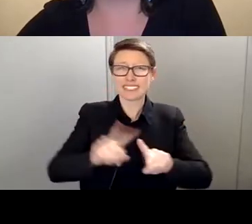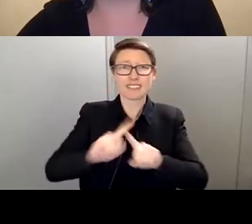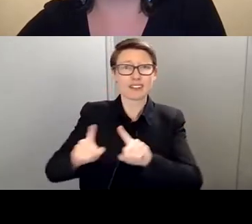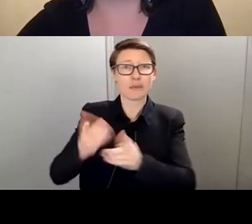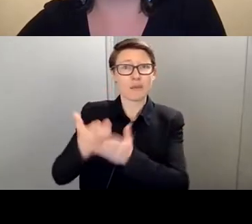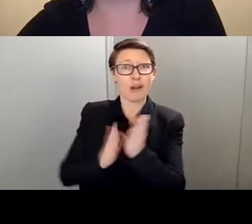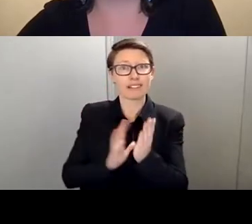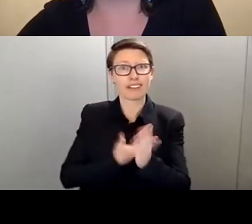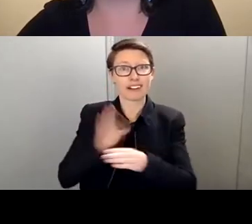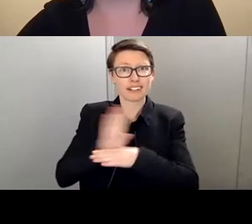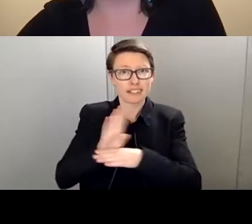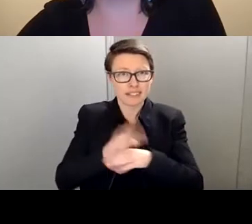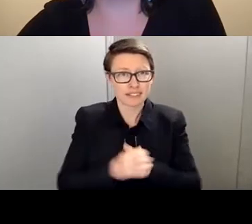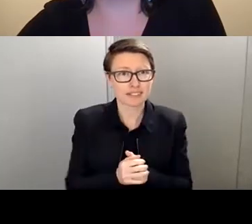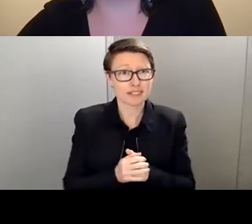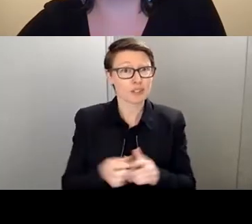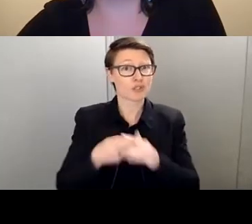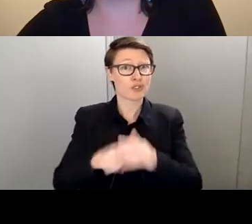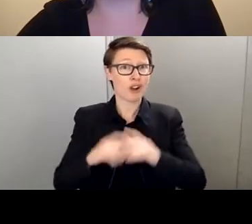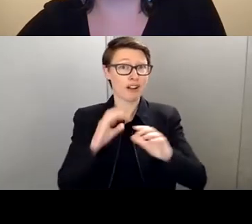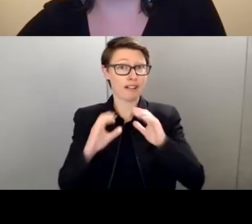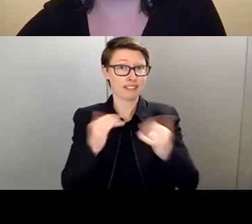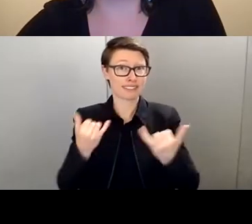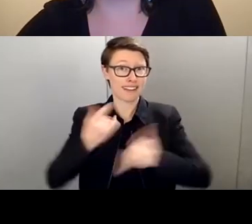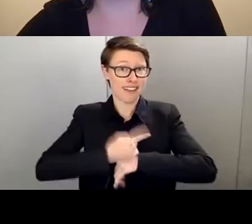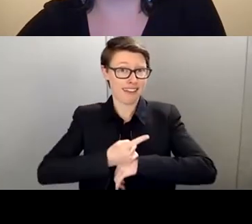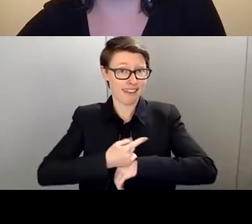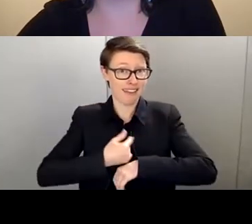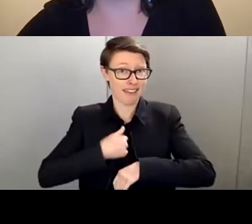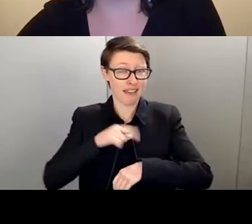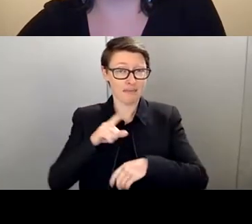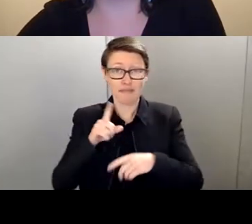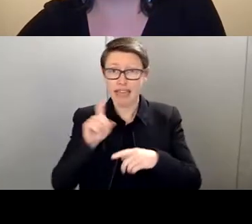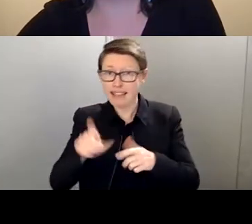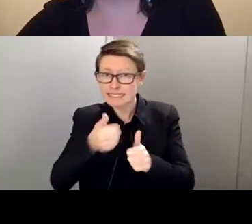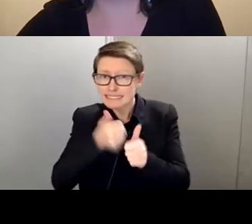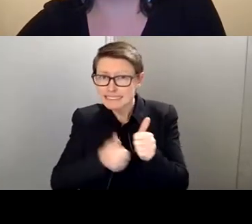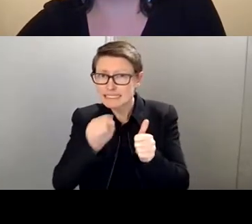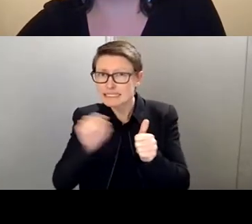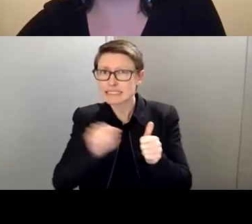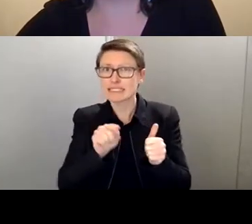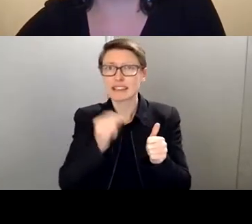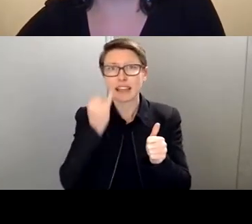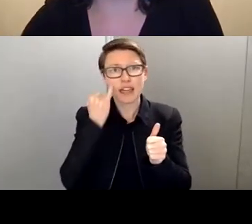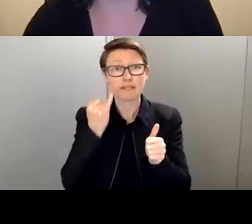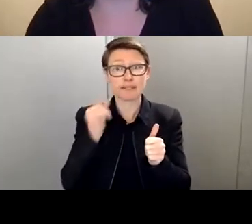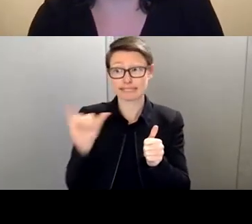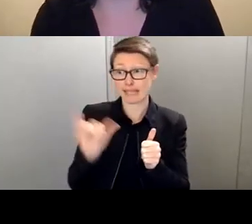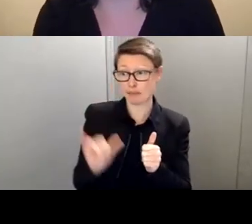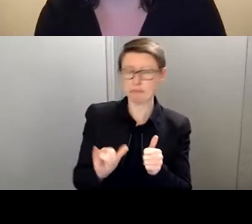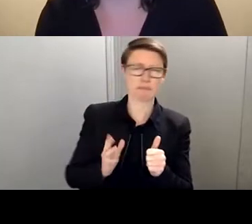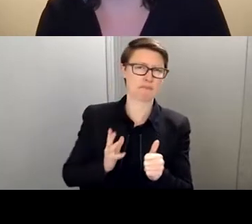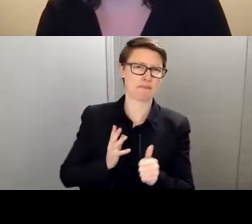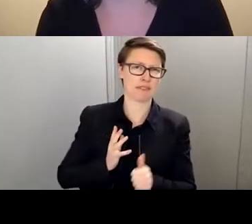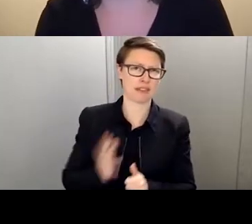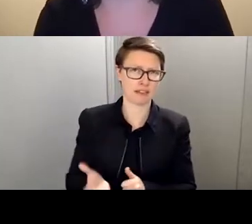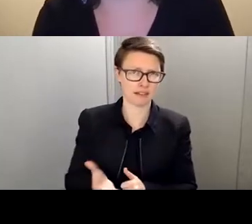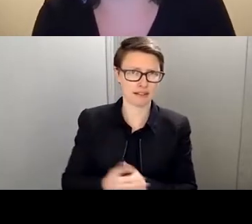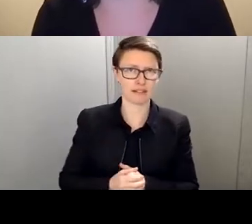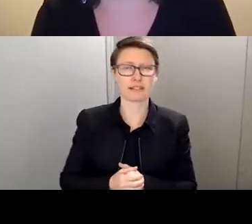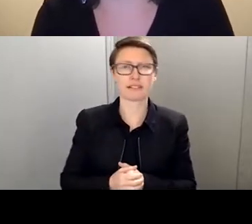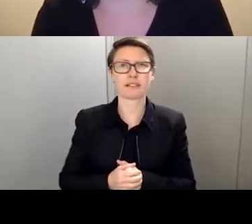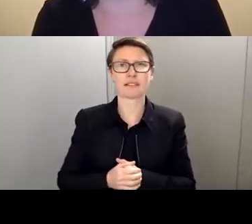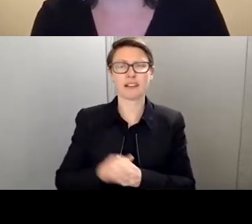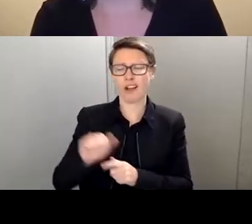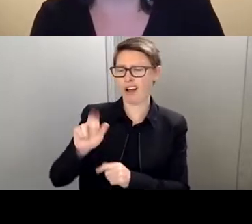today by asking each of you, and if there's overlap, that's okay. What does